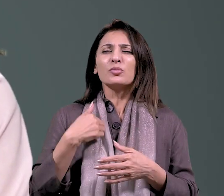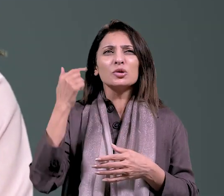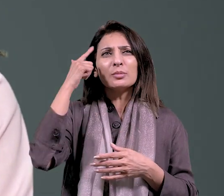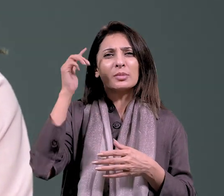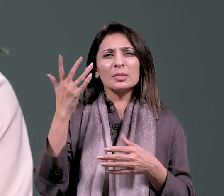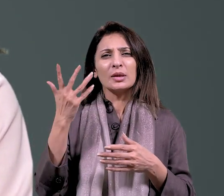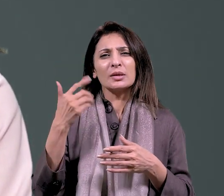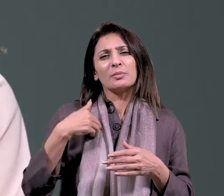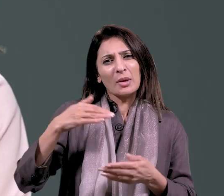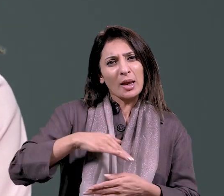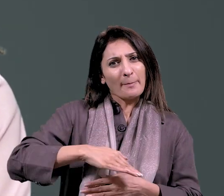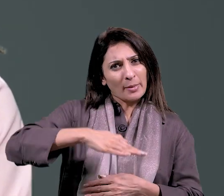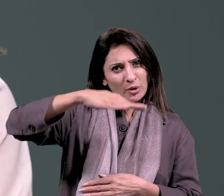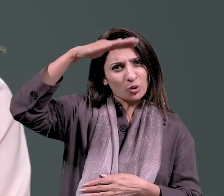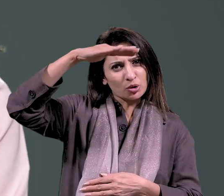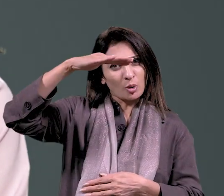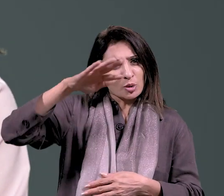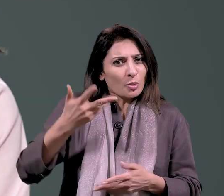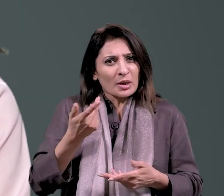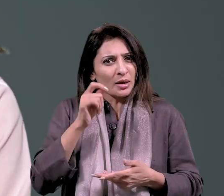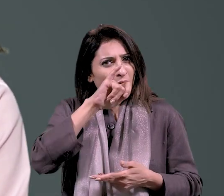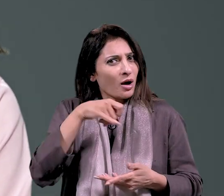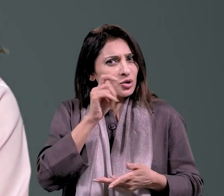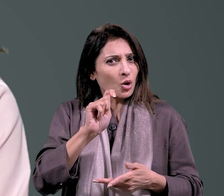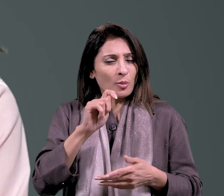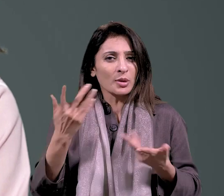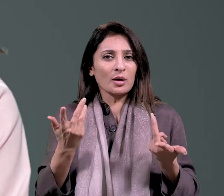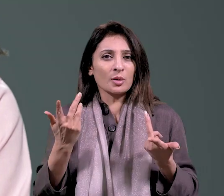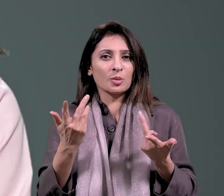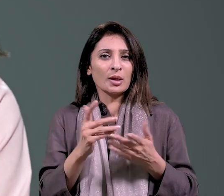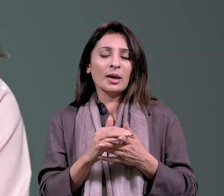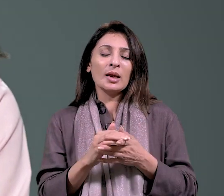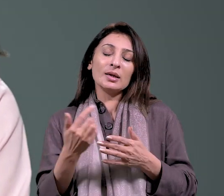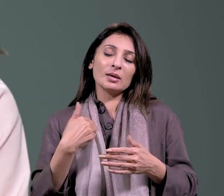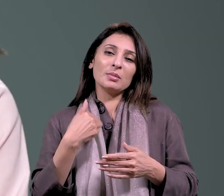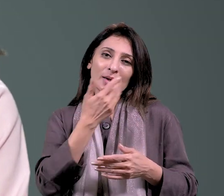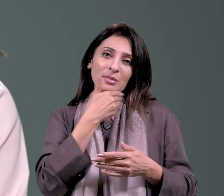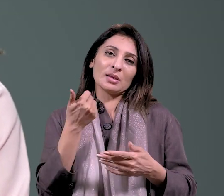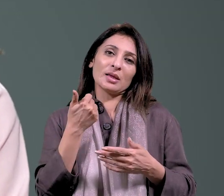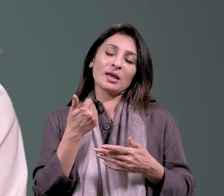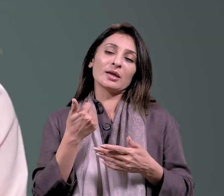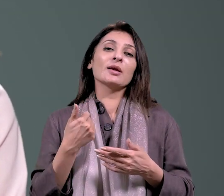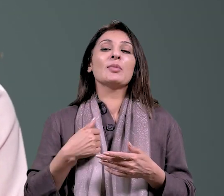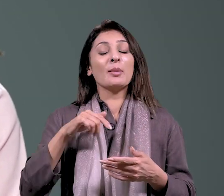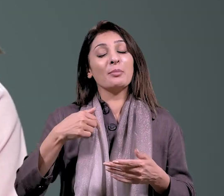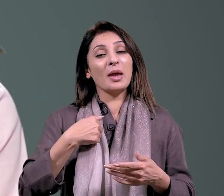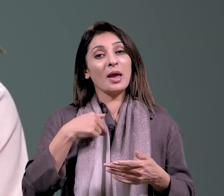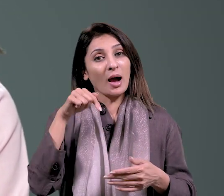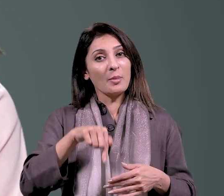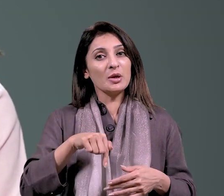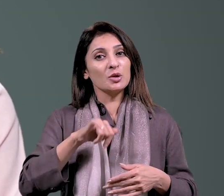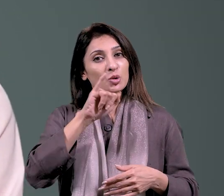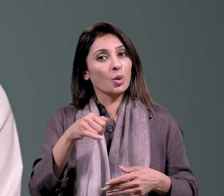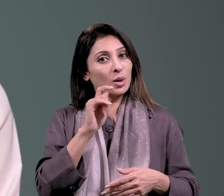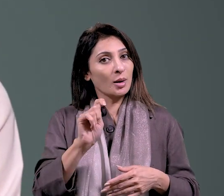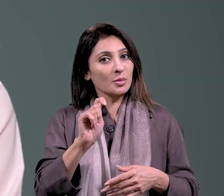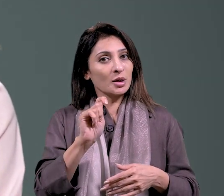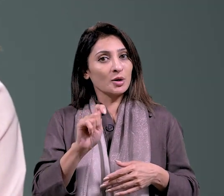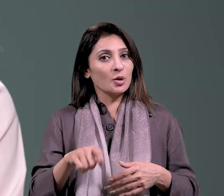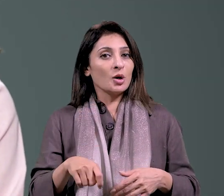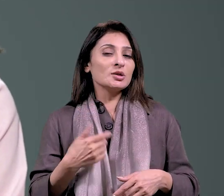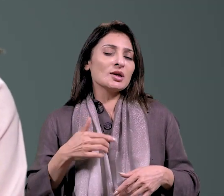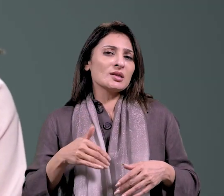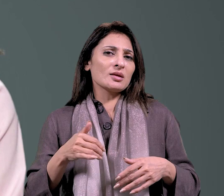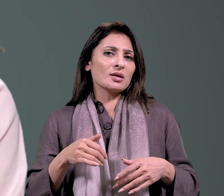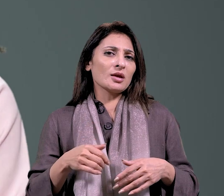want to be when I grow up, but I do know that whatever I do, it will be for the betterment of the earth, humanity, and everything